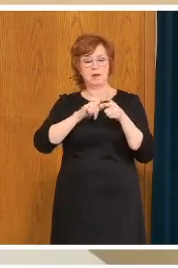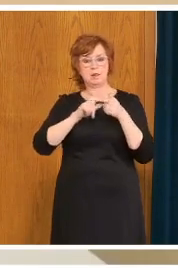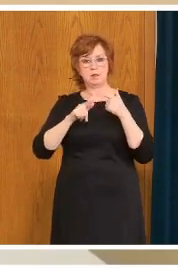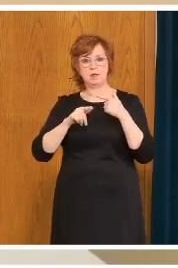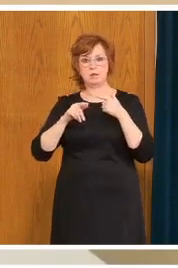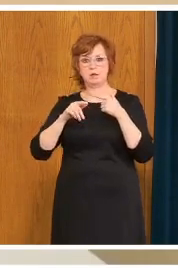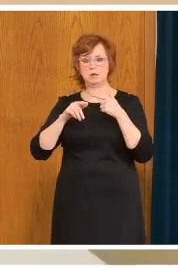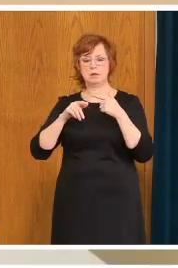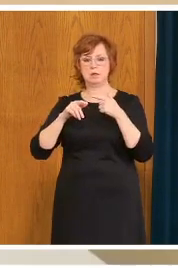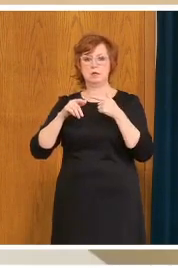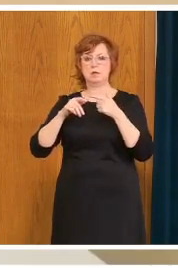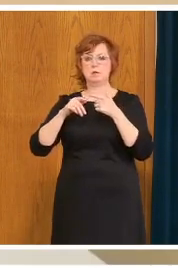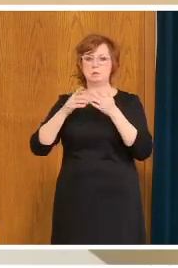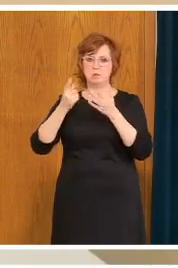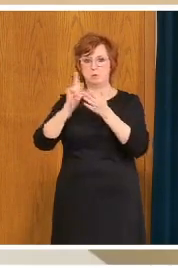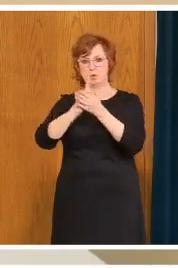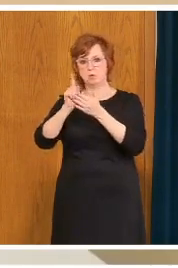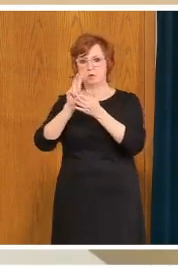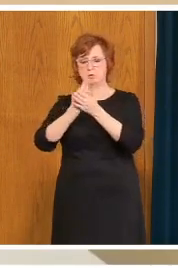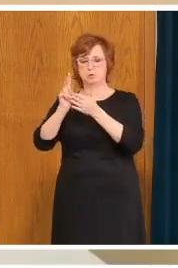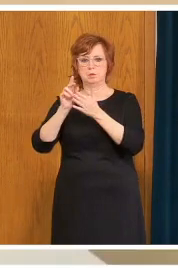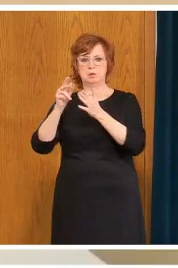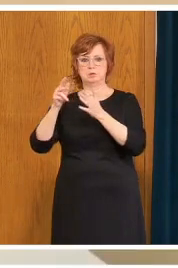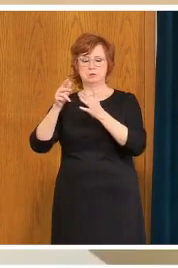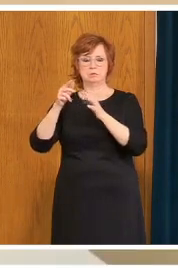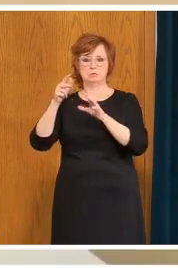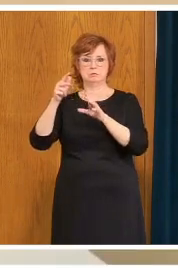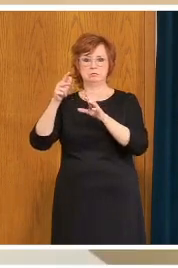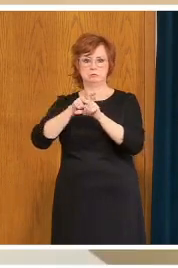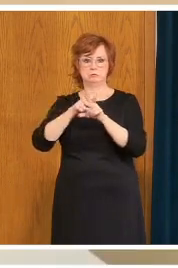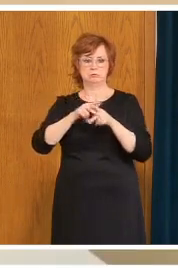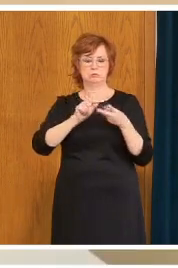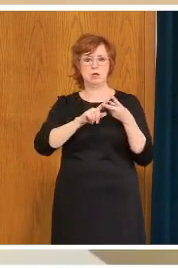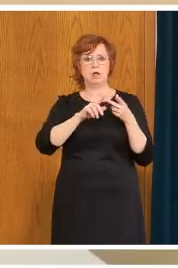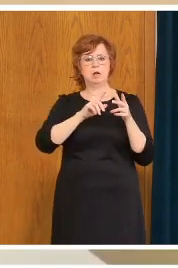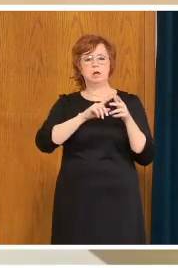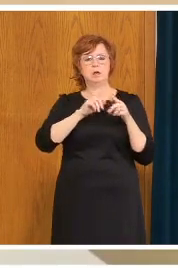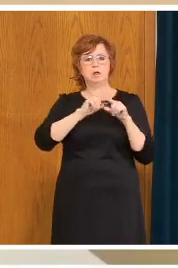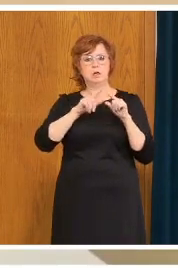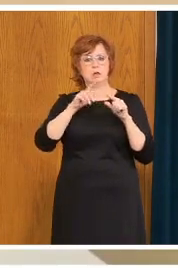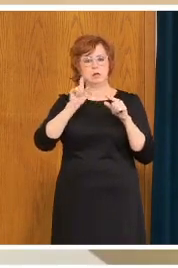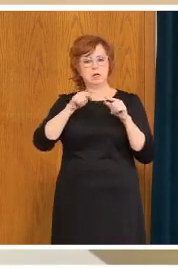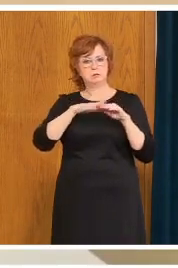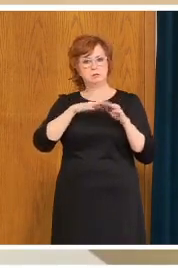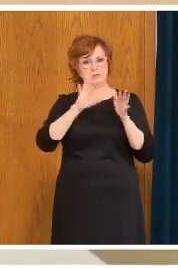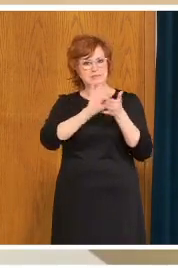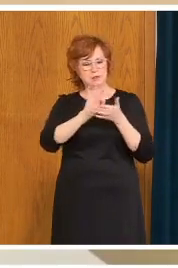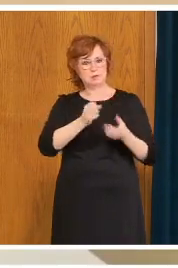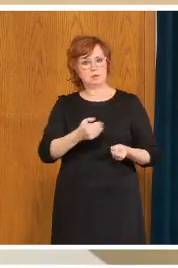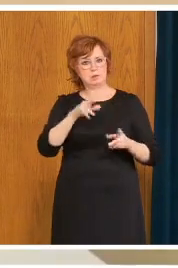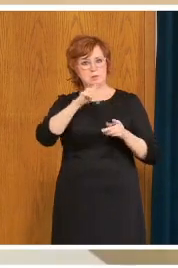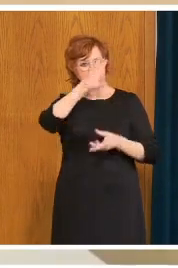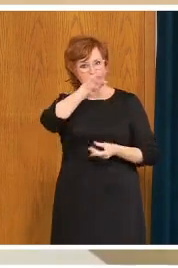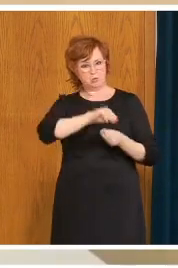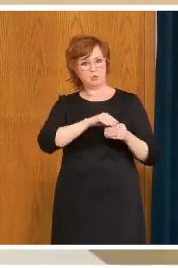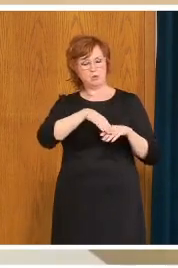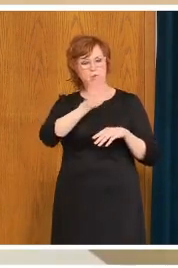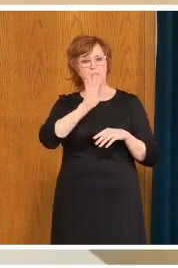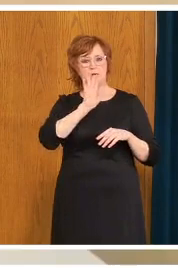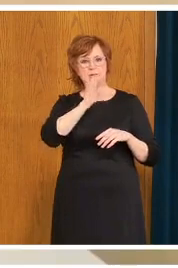and over, because currently the vaccines are primarily being allocated for 18 and over population, not the entire population.